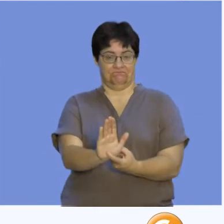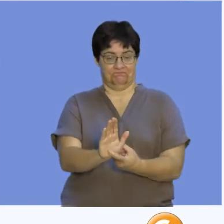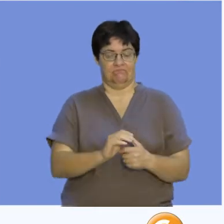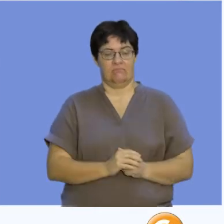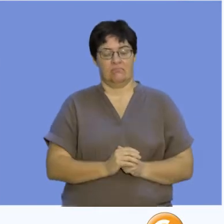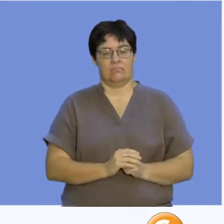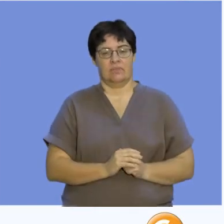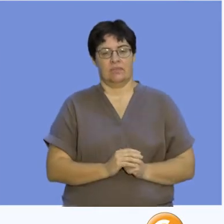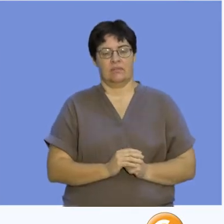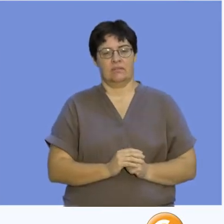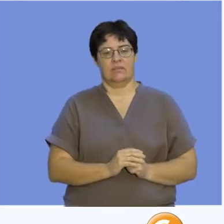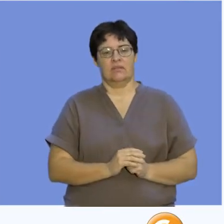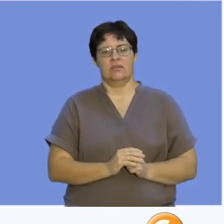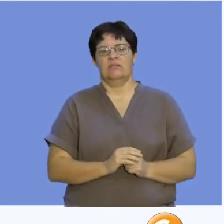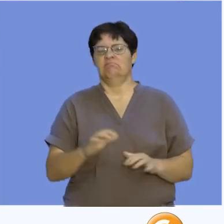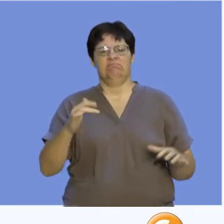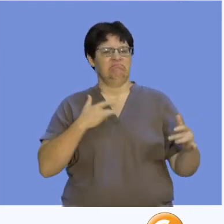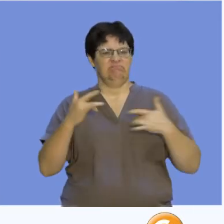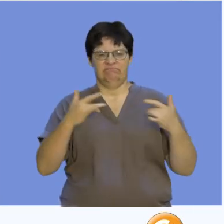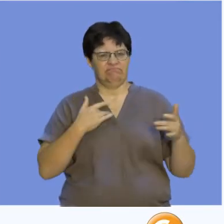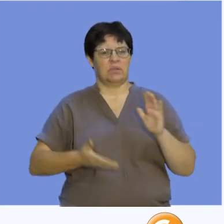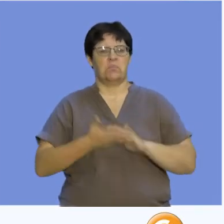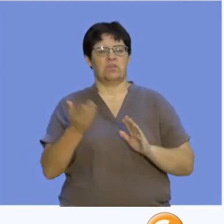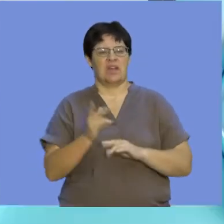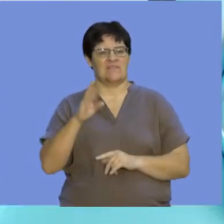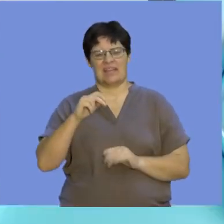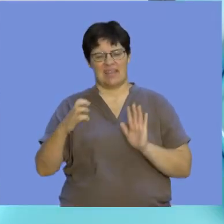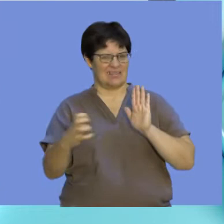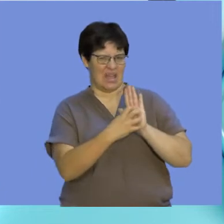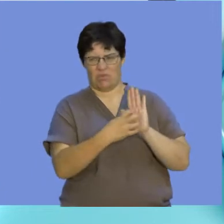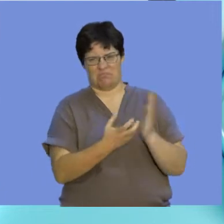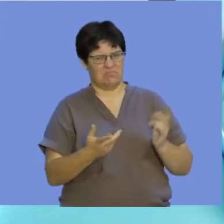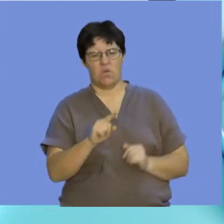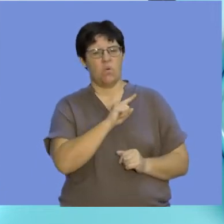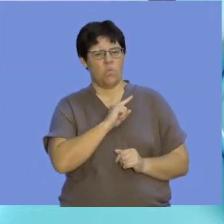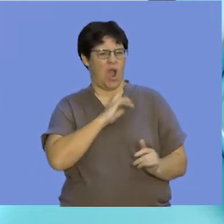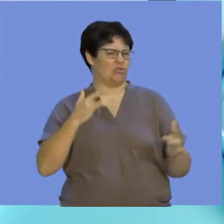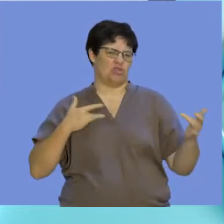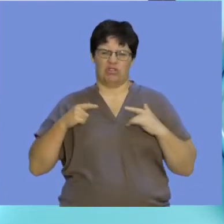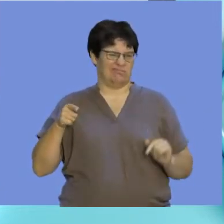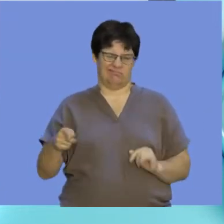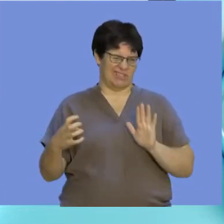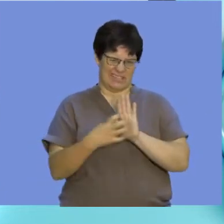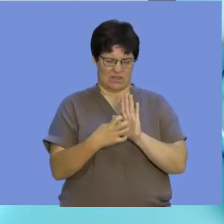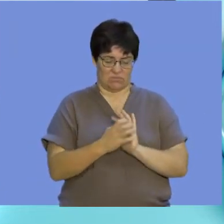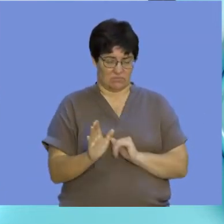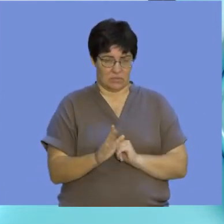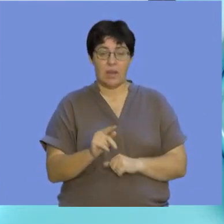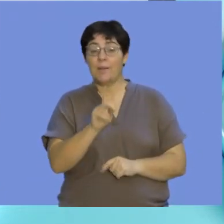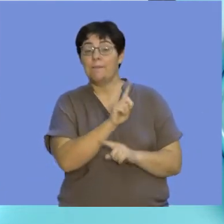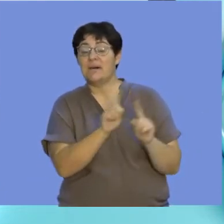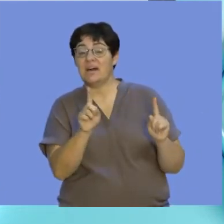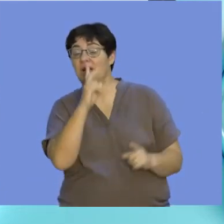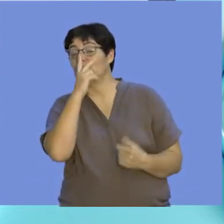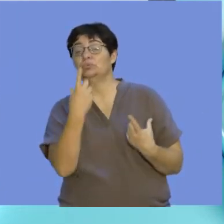and I'm not worrying about the momentum vector diagrams while we do this because I'm not really concerned about that. But what we're going to do